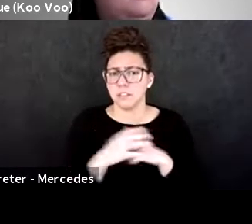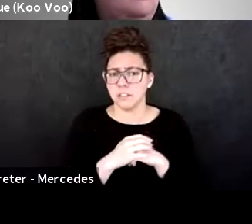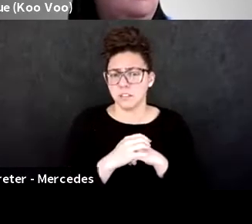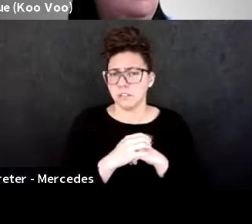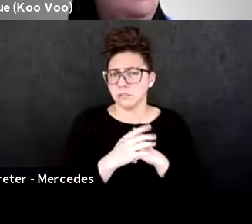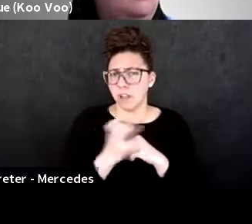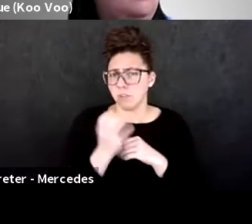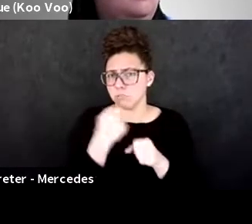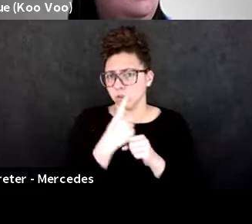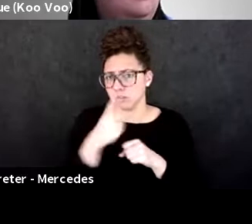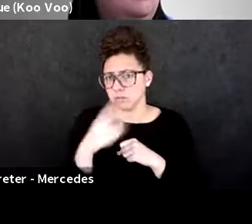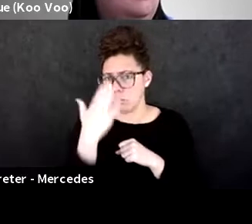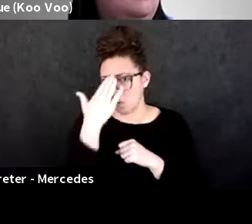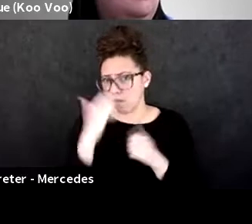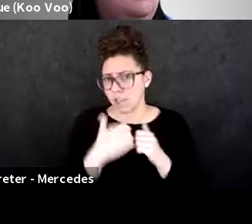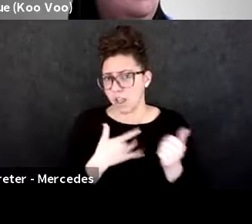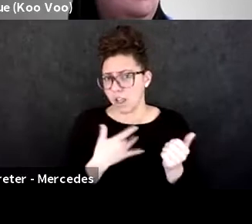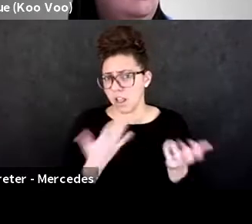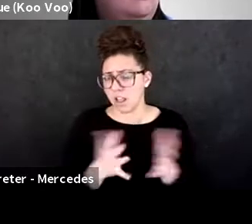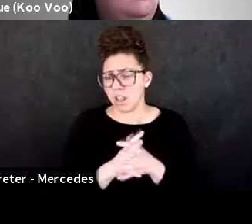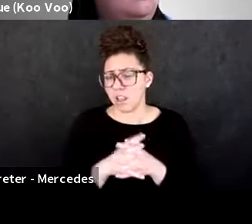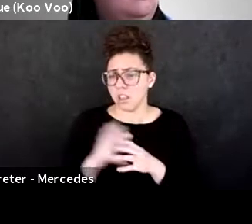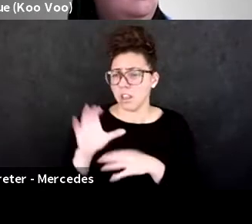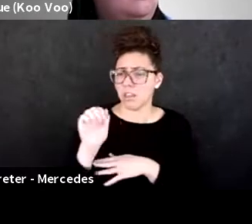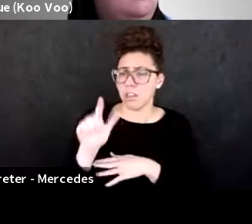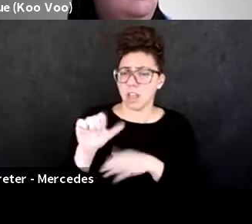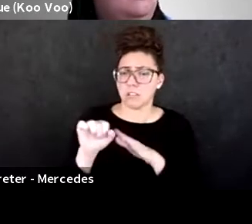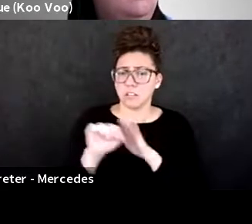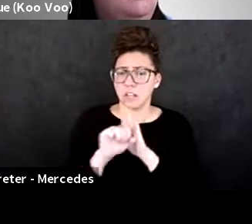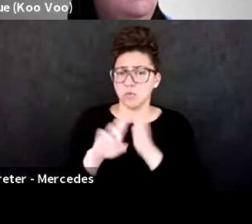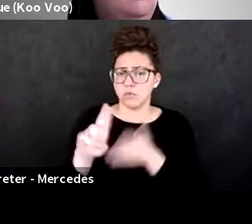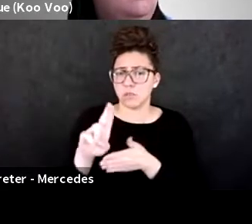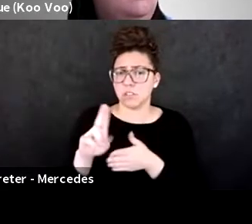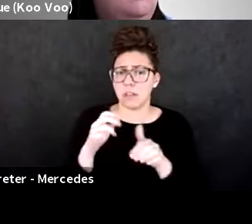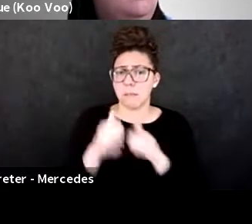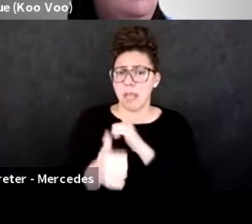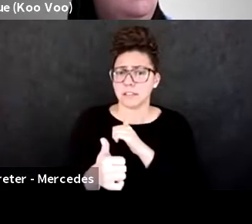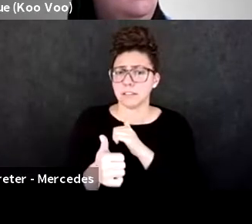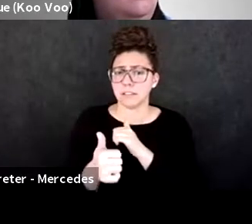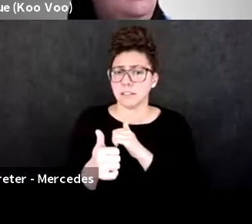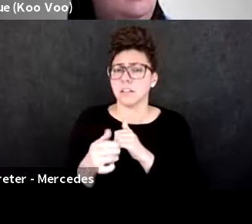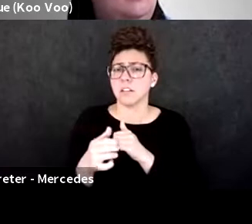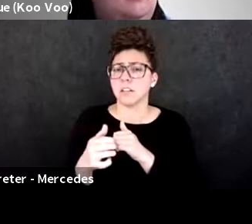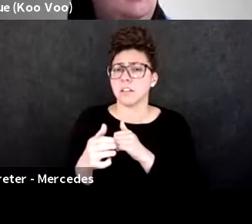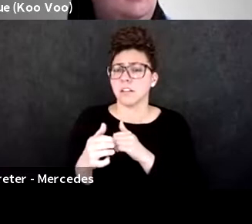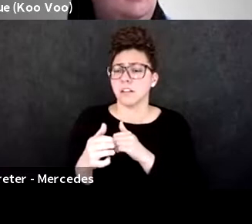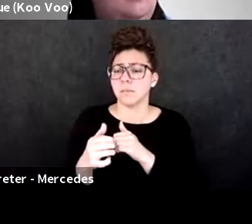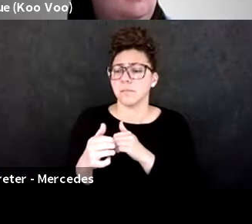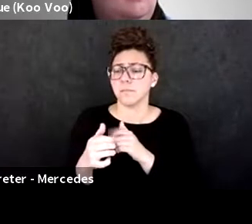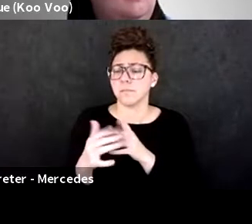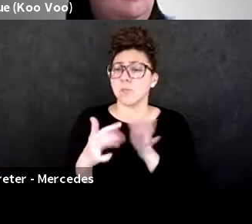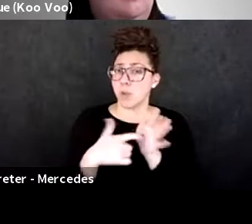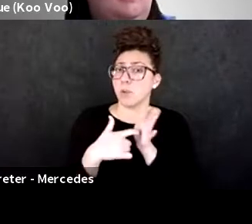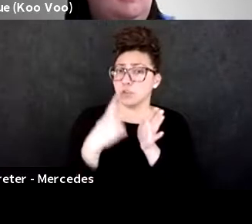well. Cal State University passed a regulation requiring ethnic